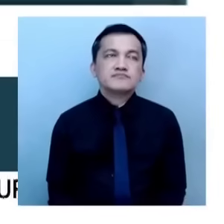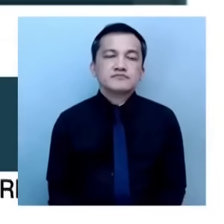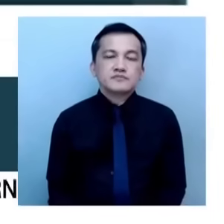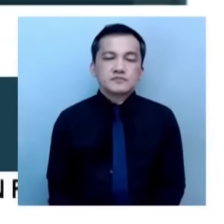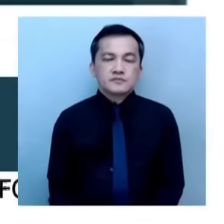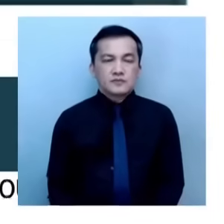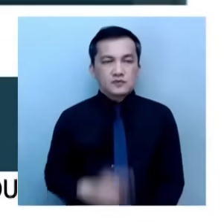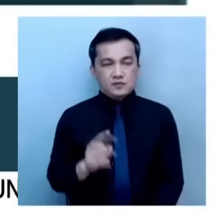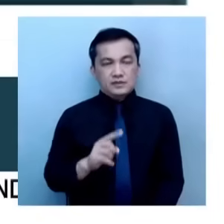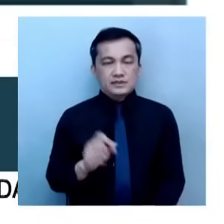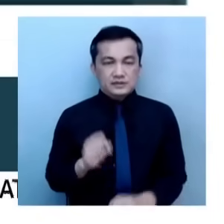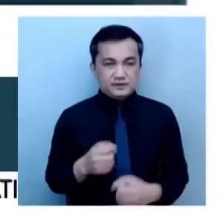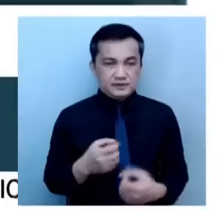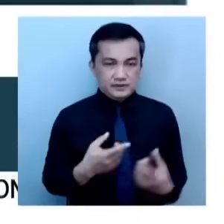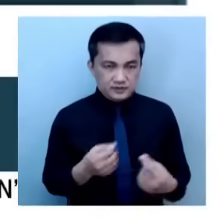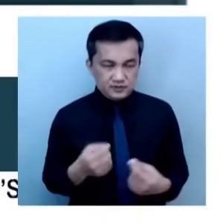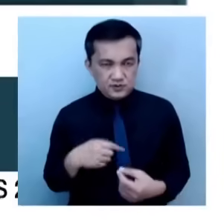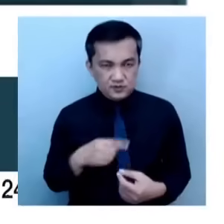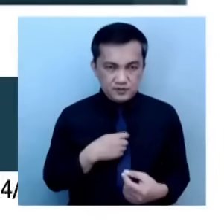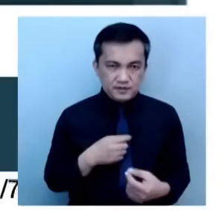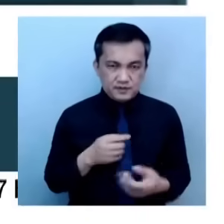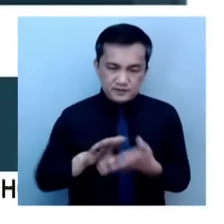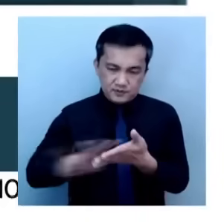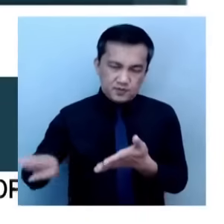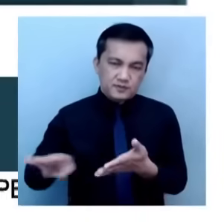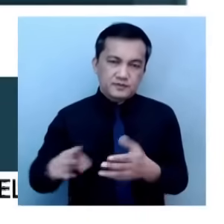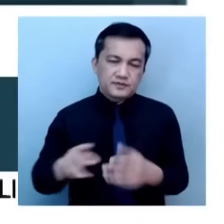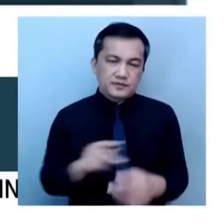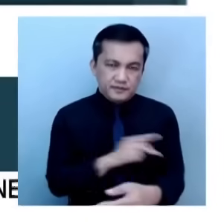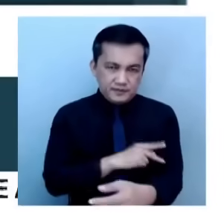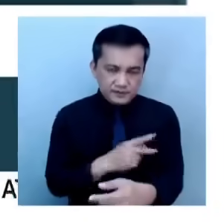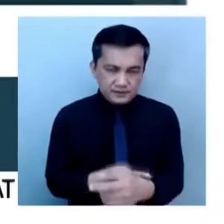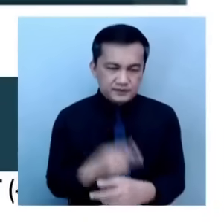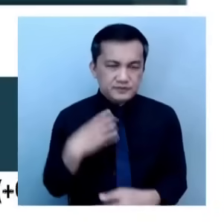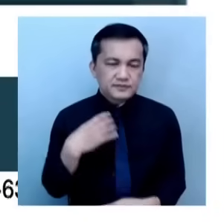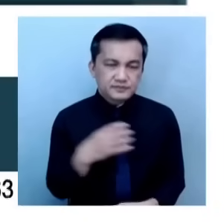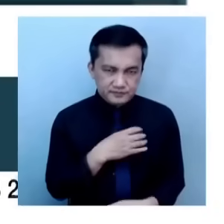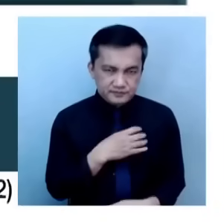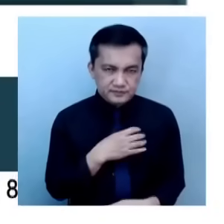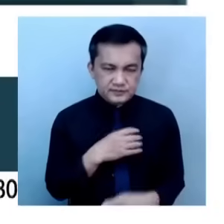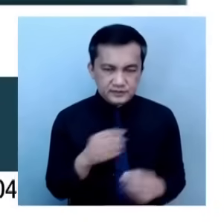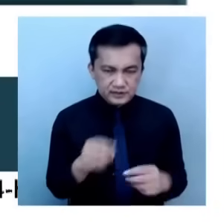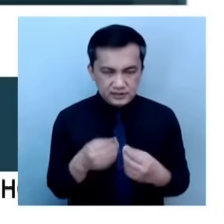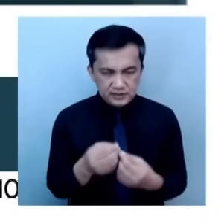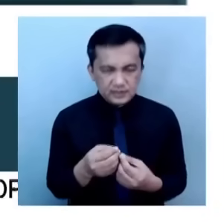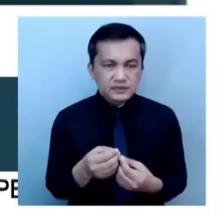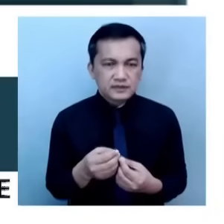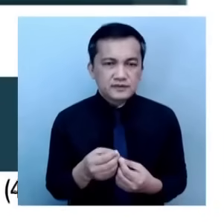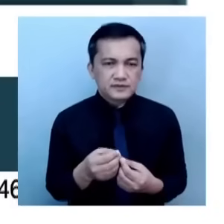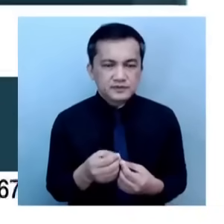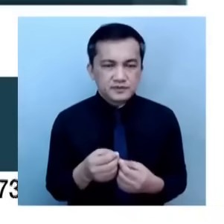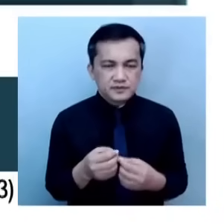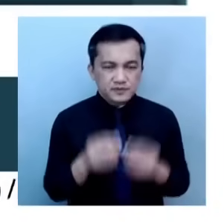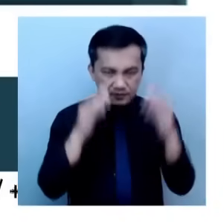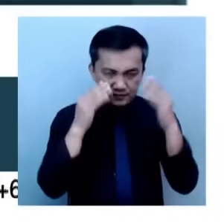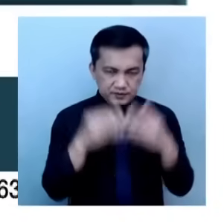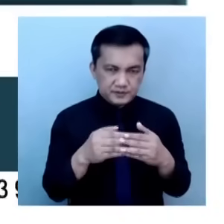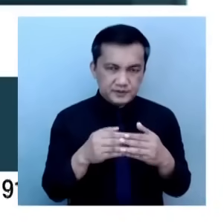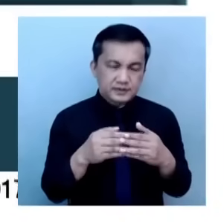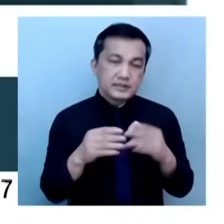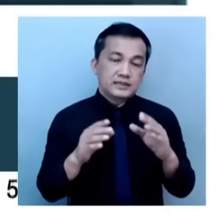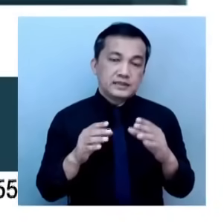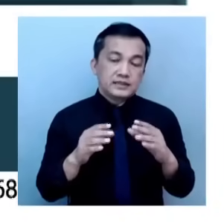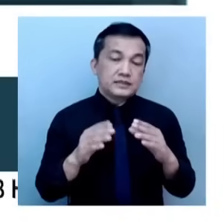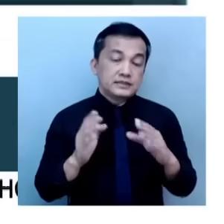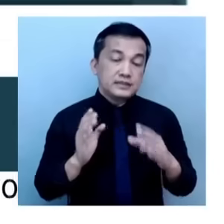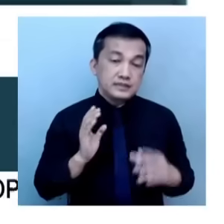time and again, we have to remove the power of Congress to grant, or to be more specific, the House of Representatives,